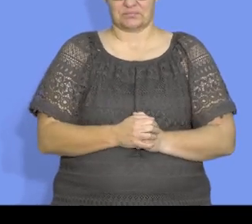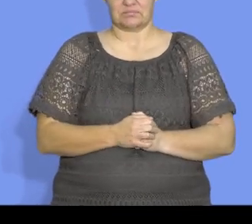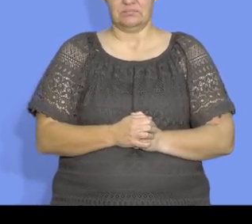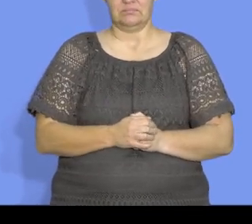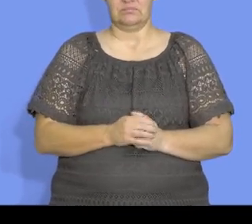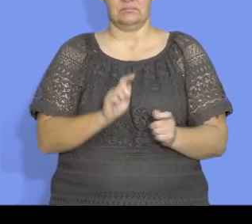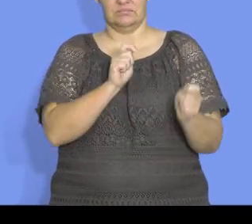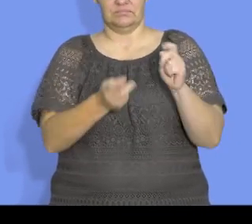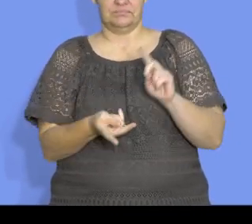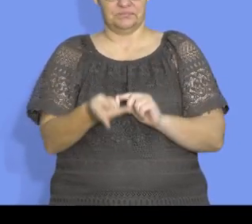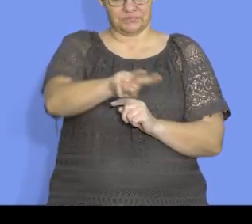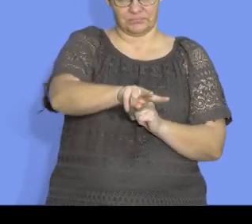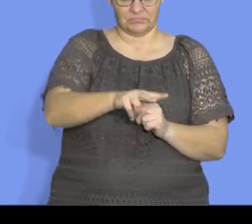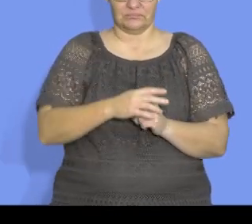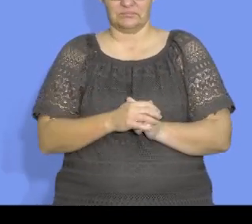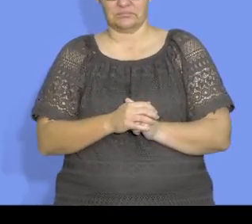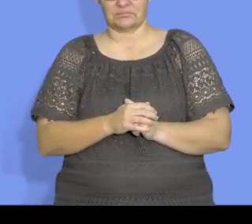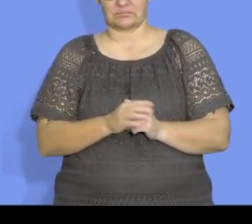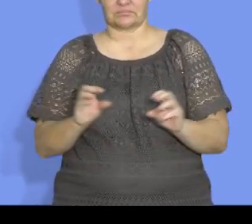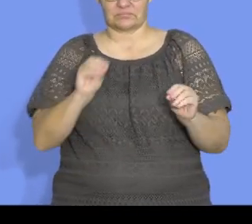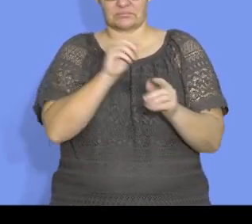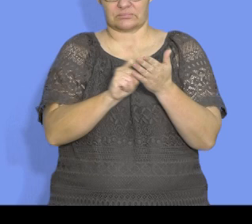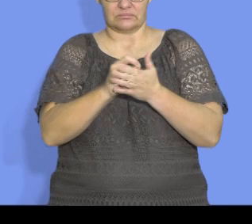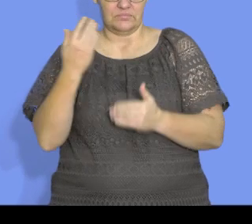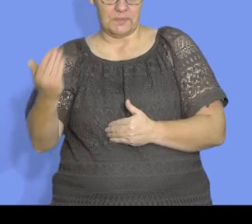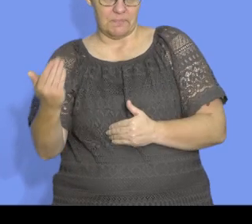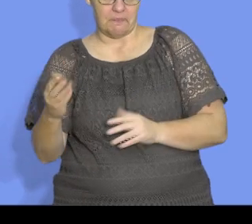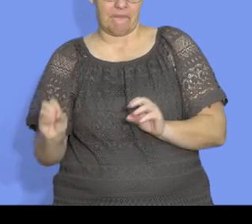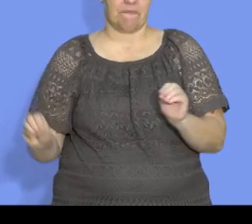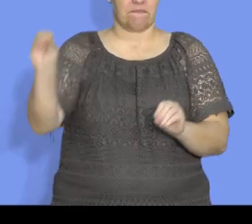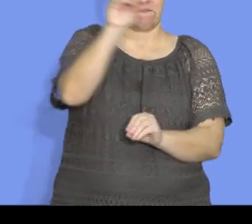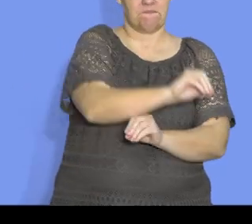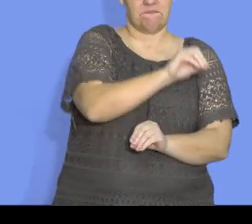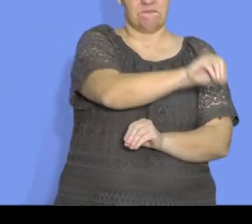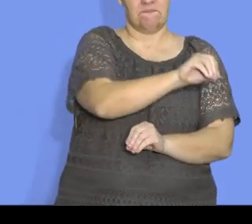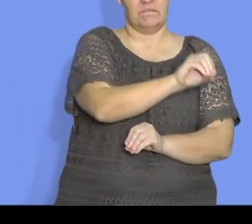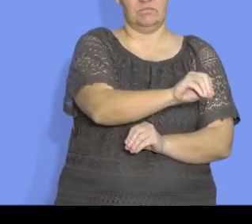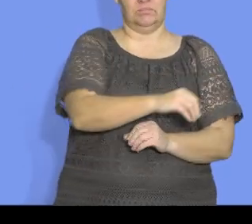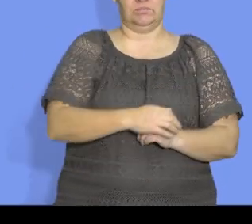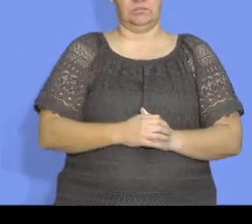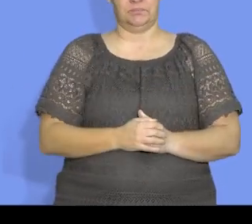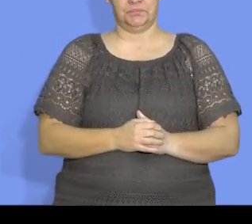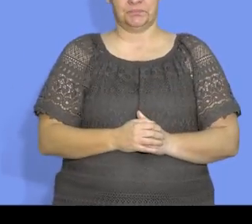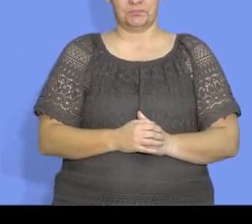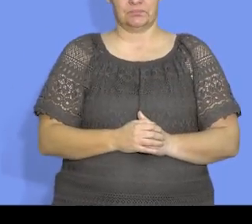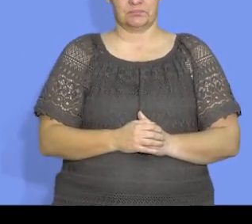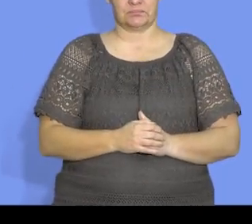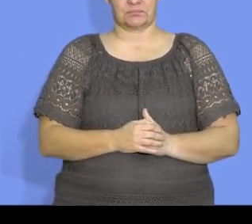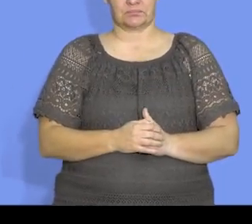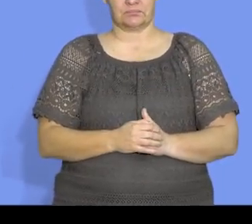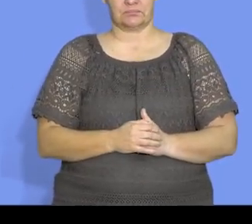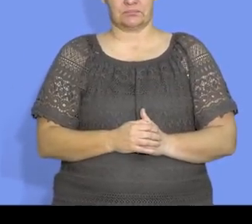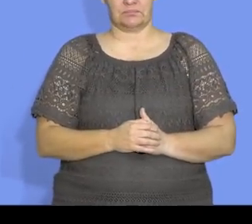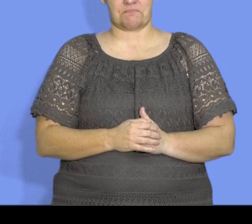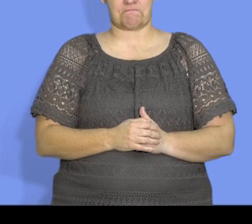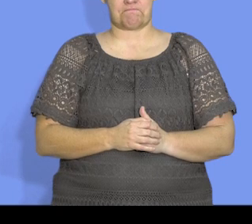I'm going to switch them around. I'm just going to rewrite what was on the right-hand side here. I'm going to write exactly that on the